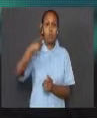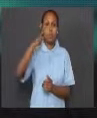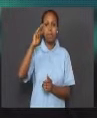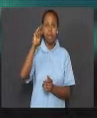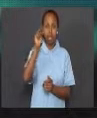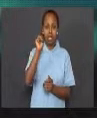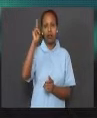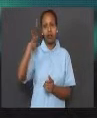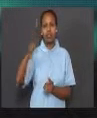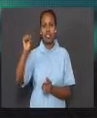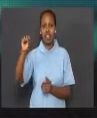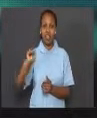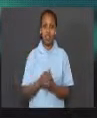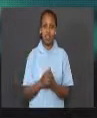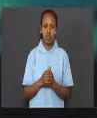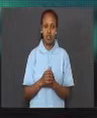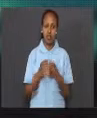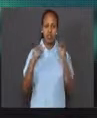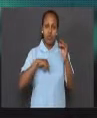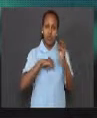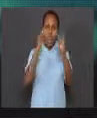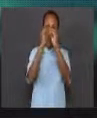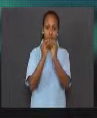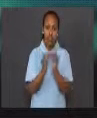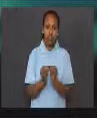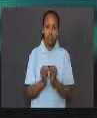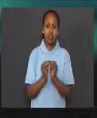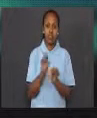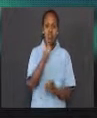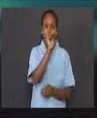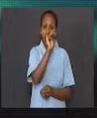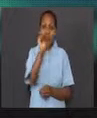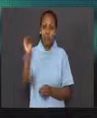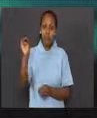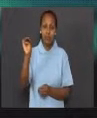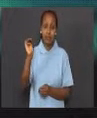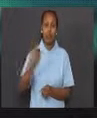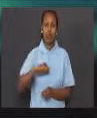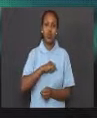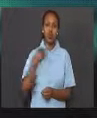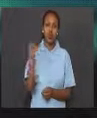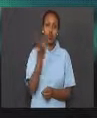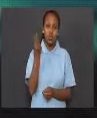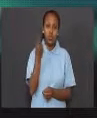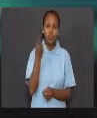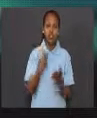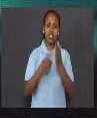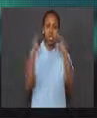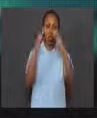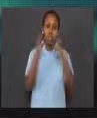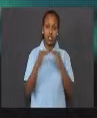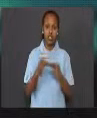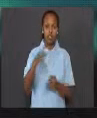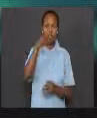second. To calculate the momentum, we use the equation